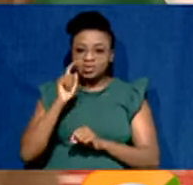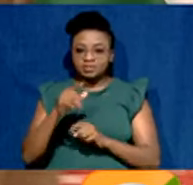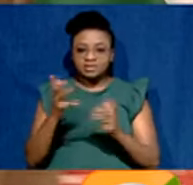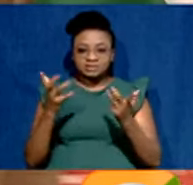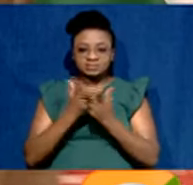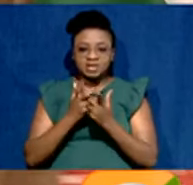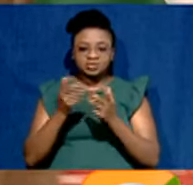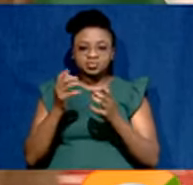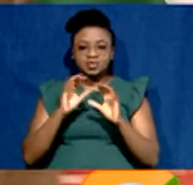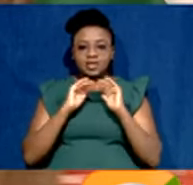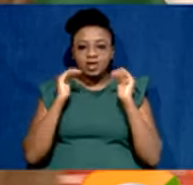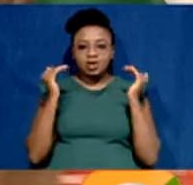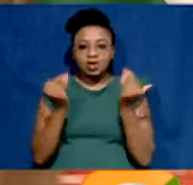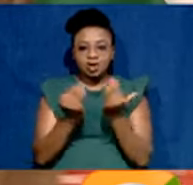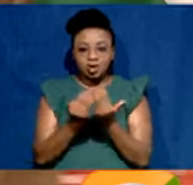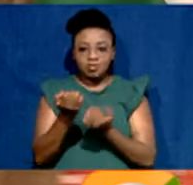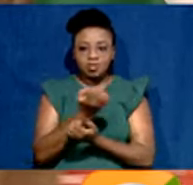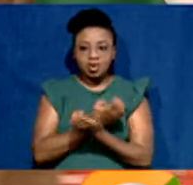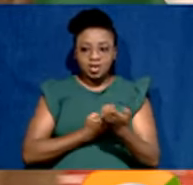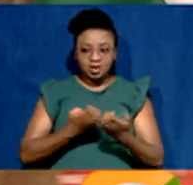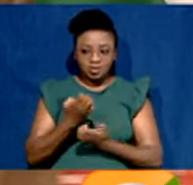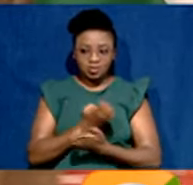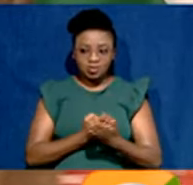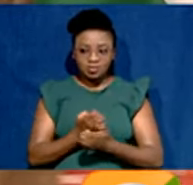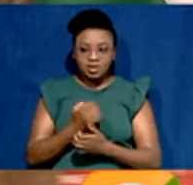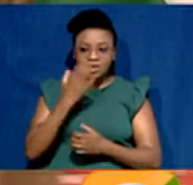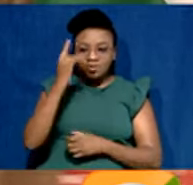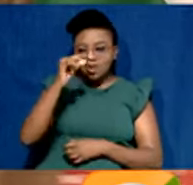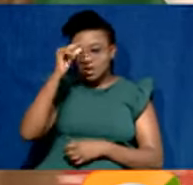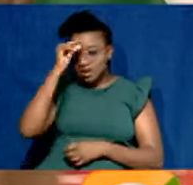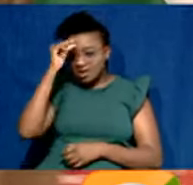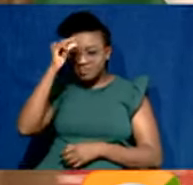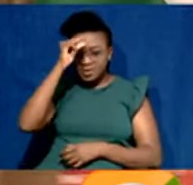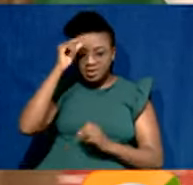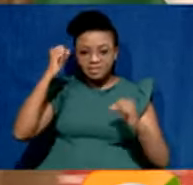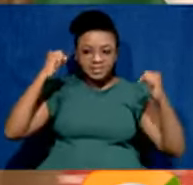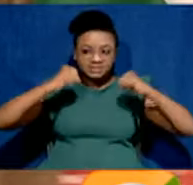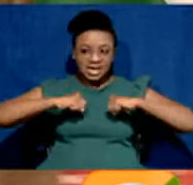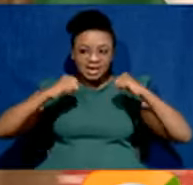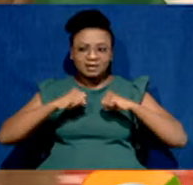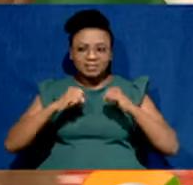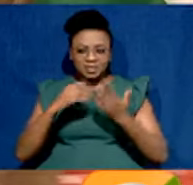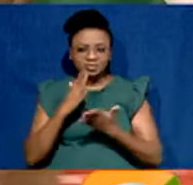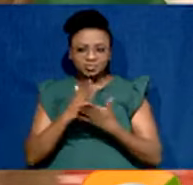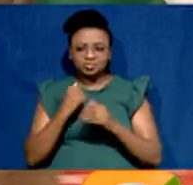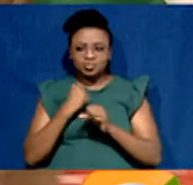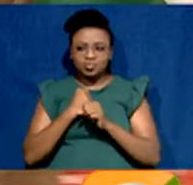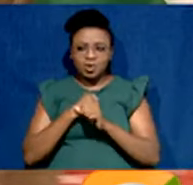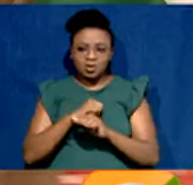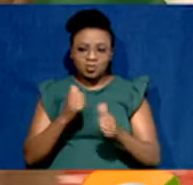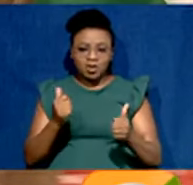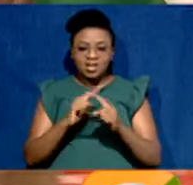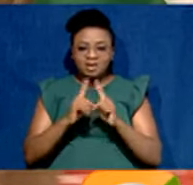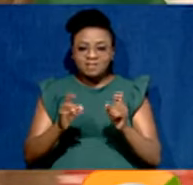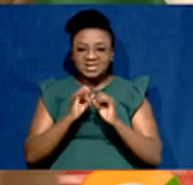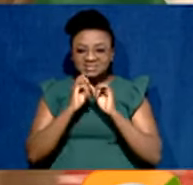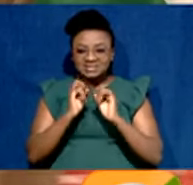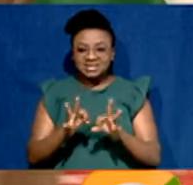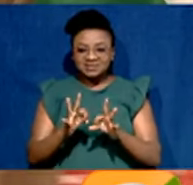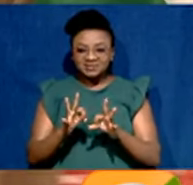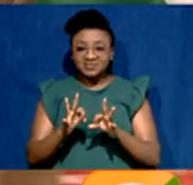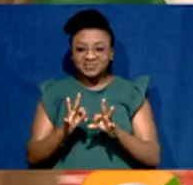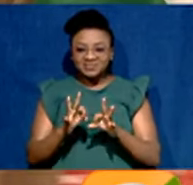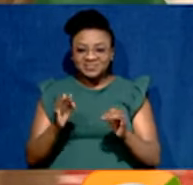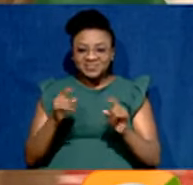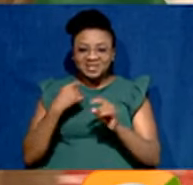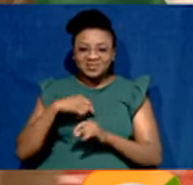economy. The G2G deal has worked. If we hadn't